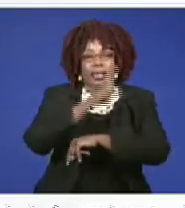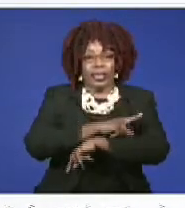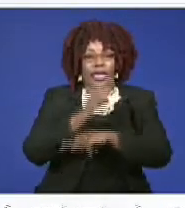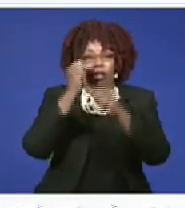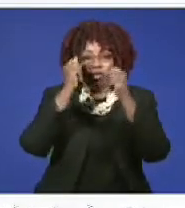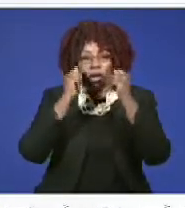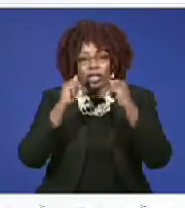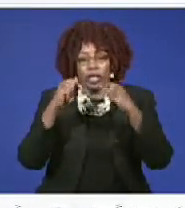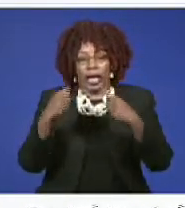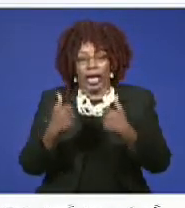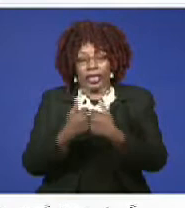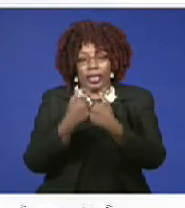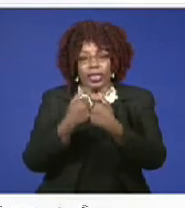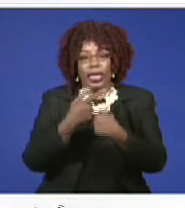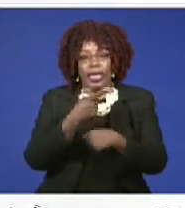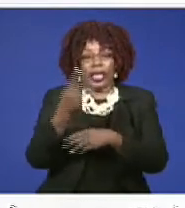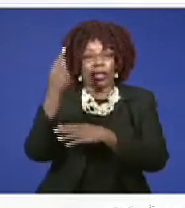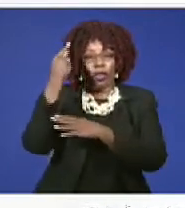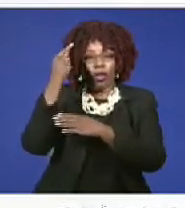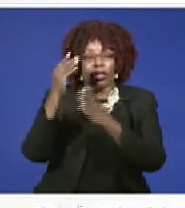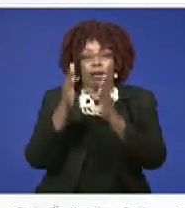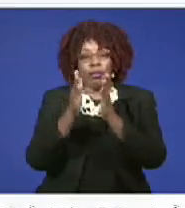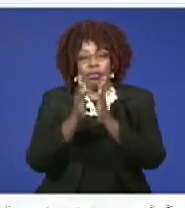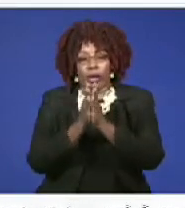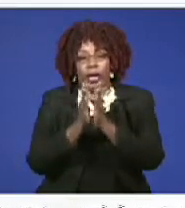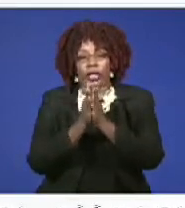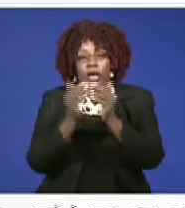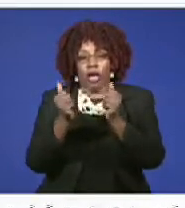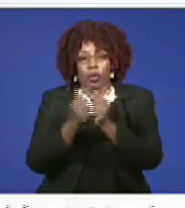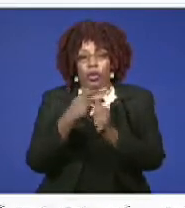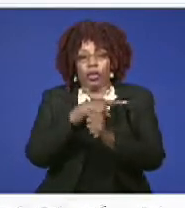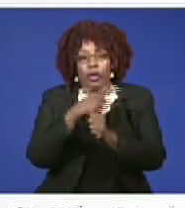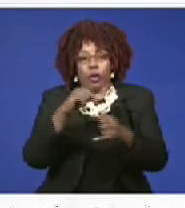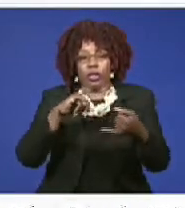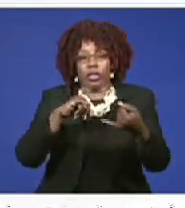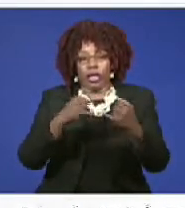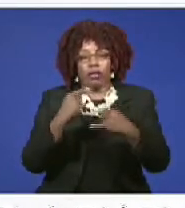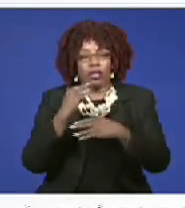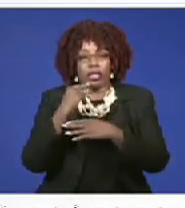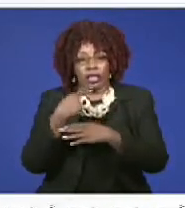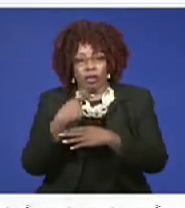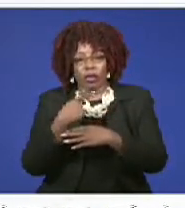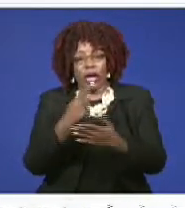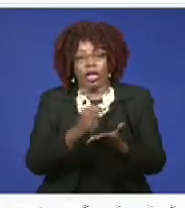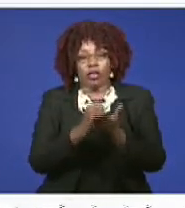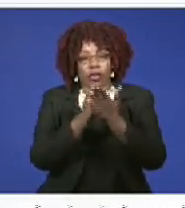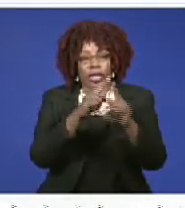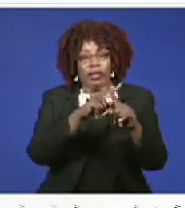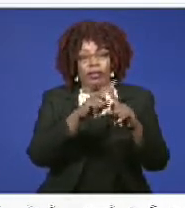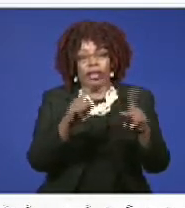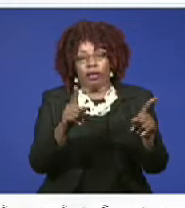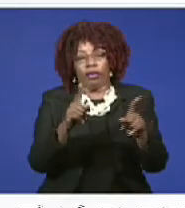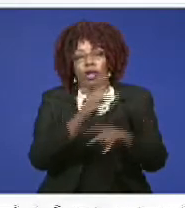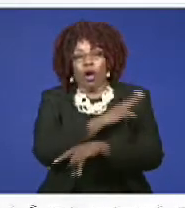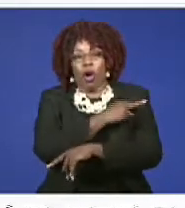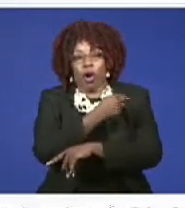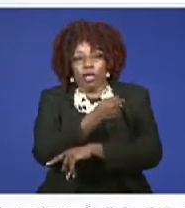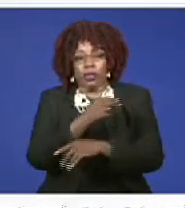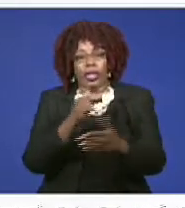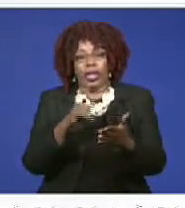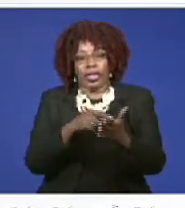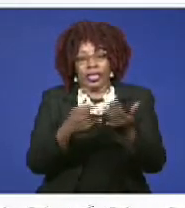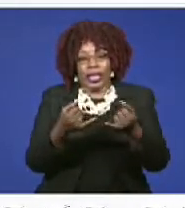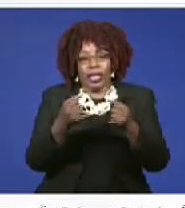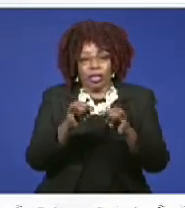says their thoughts and prayers are with those who were seriously injured and are being treated at various hospitals. The incident has been described